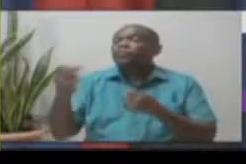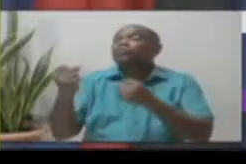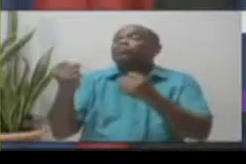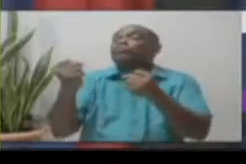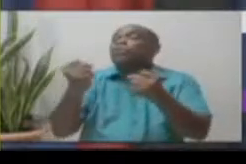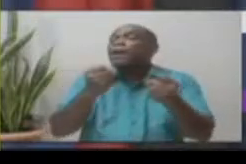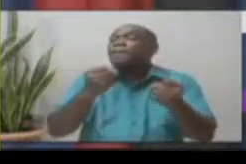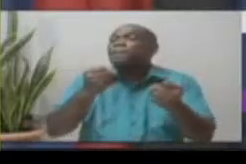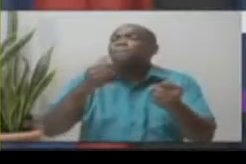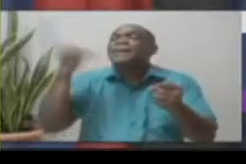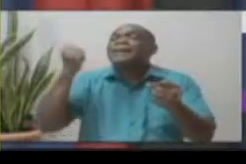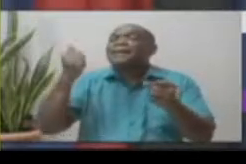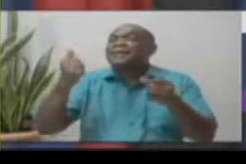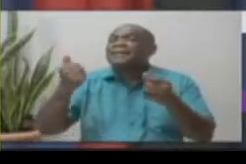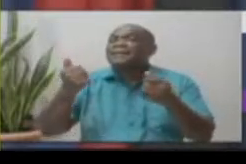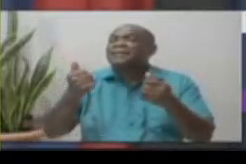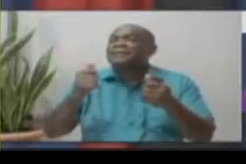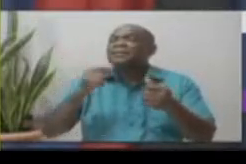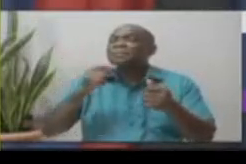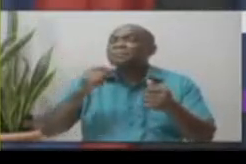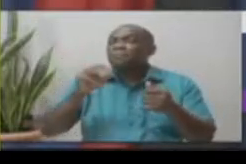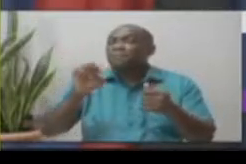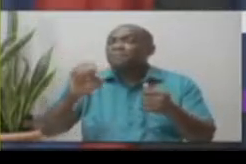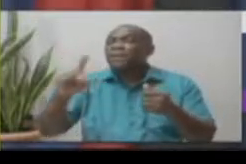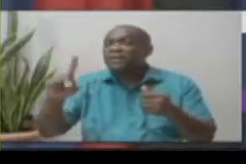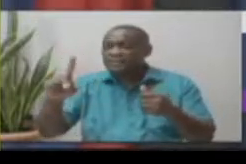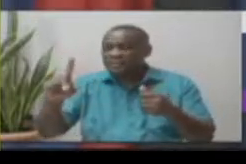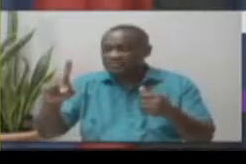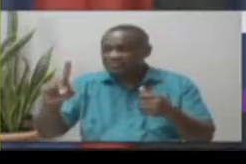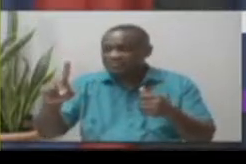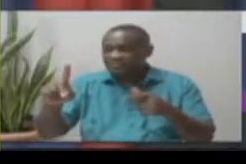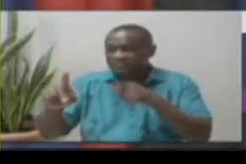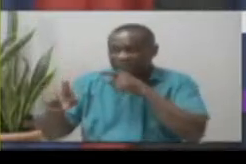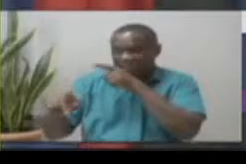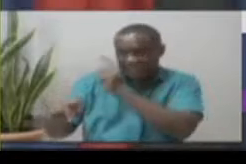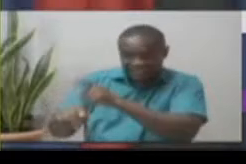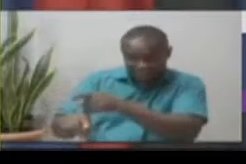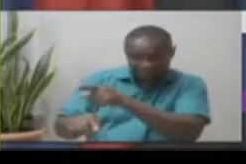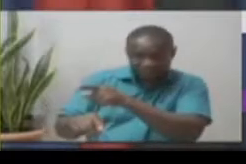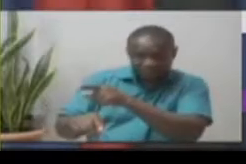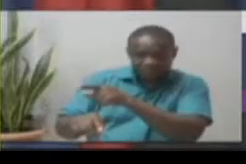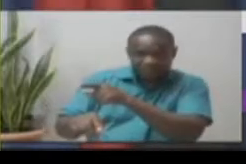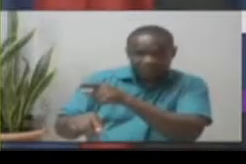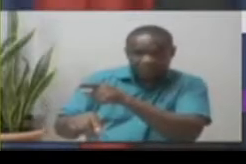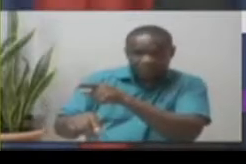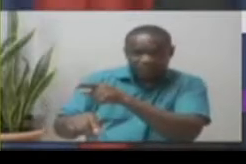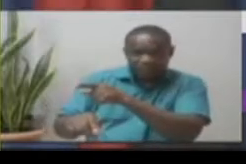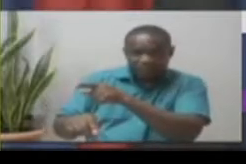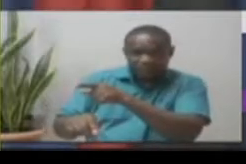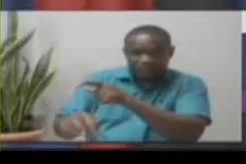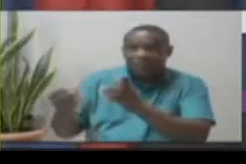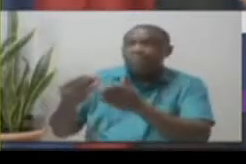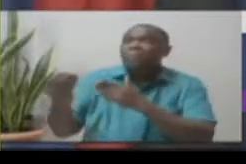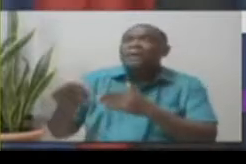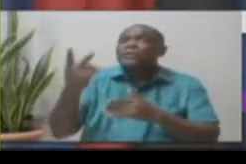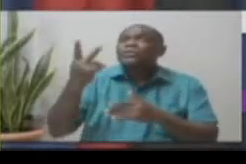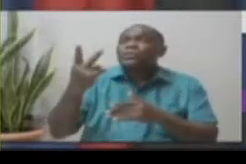of course, I'm sure you forgot the 2 Range Rovers with the